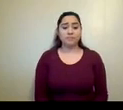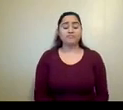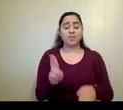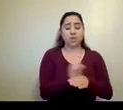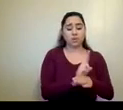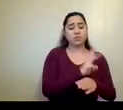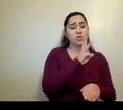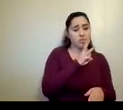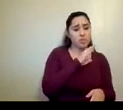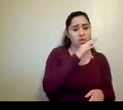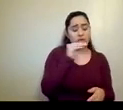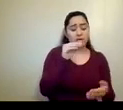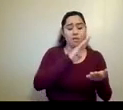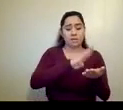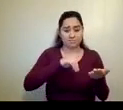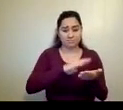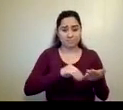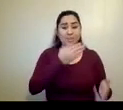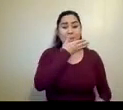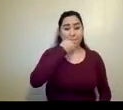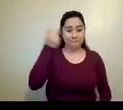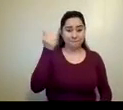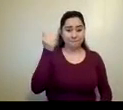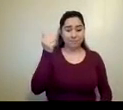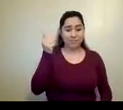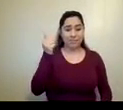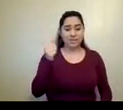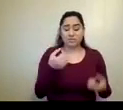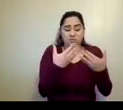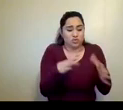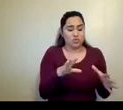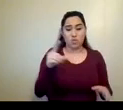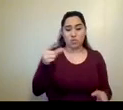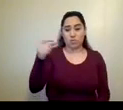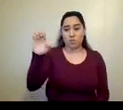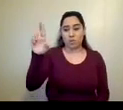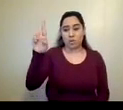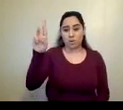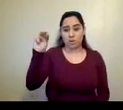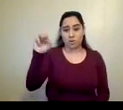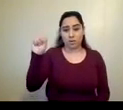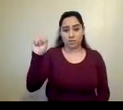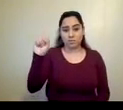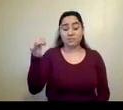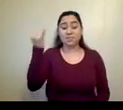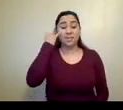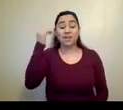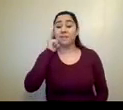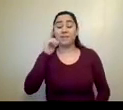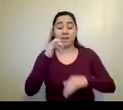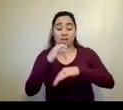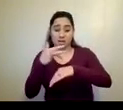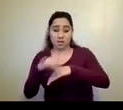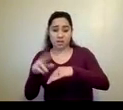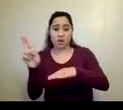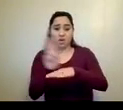hands is typically the best method for getting rid of germs, if water and soap are not available, use an alcohol-based hand